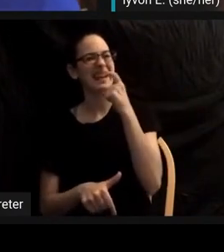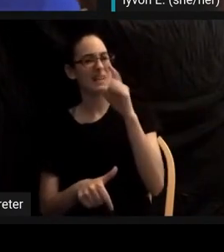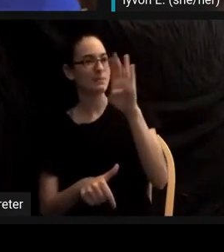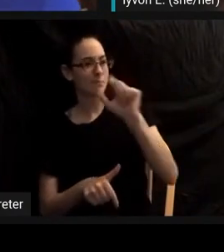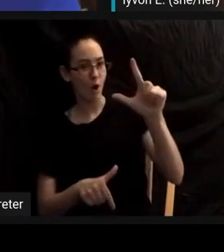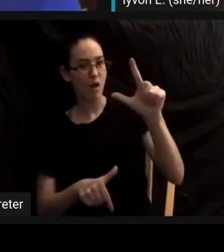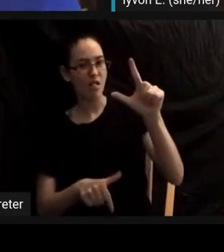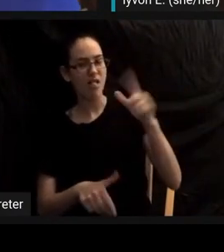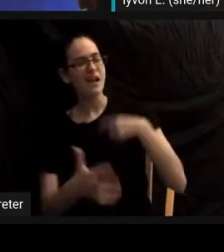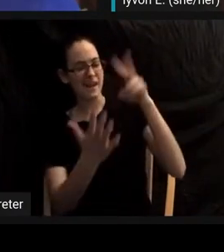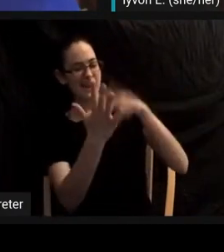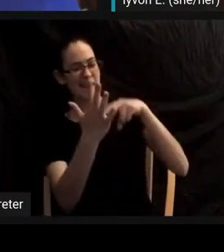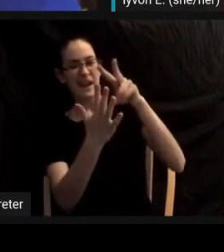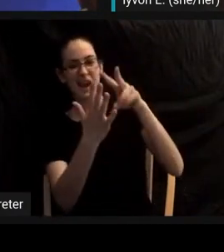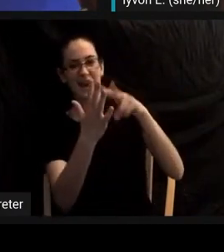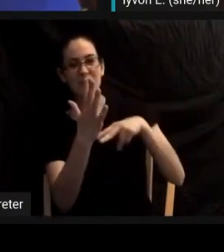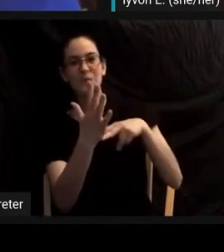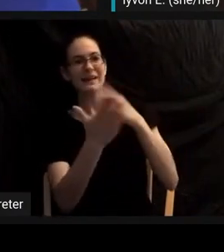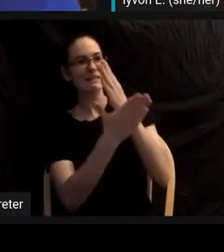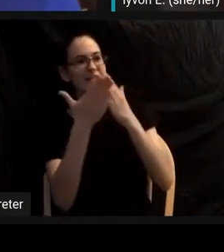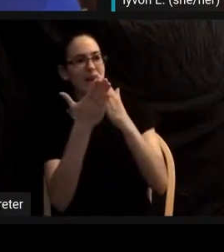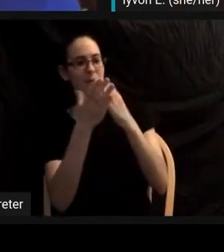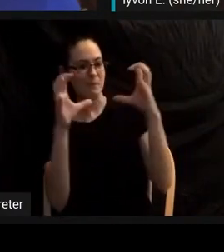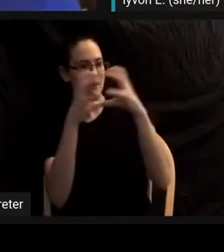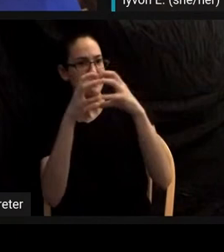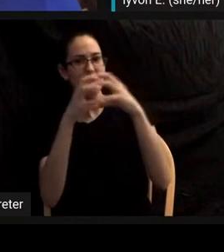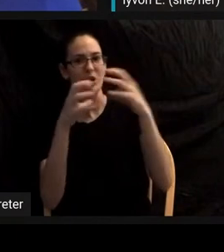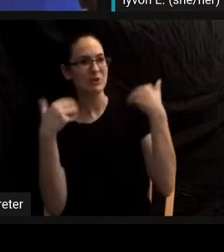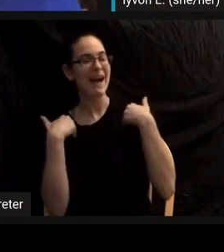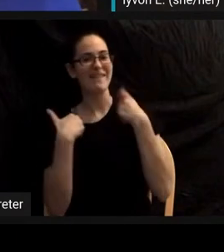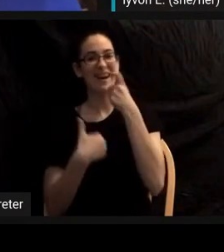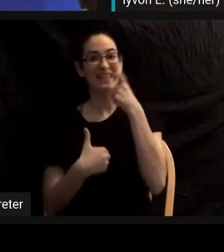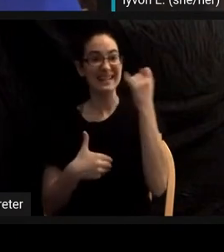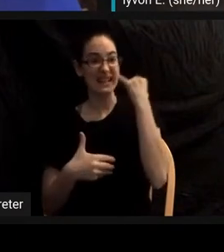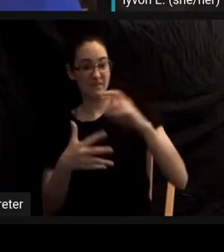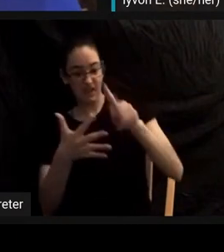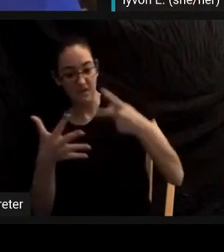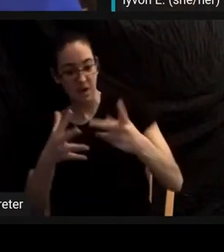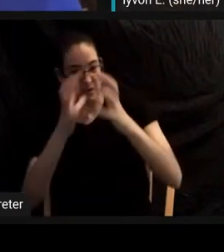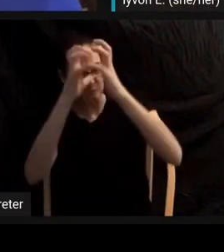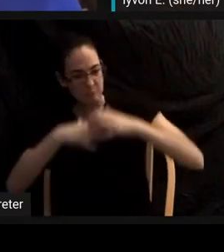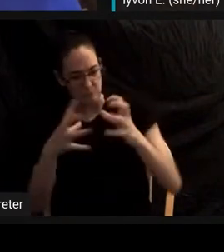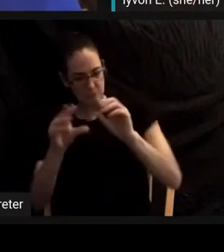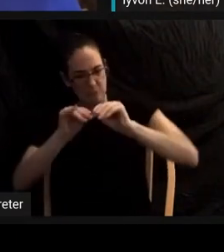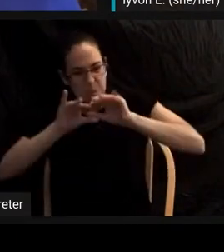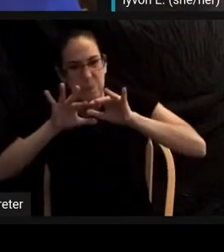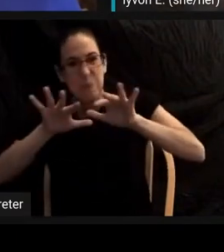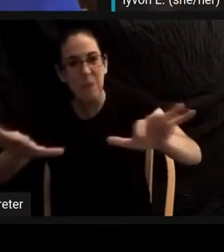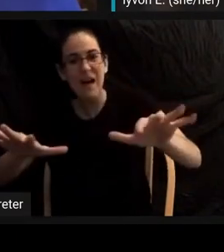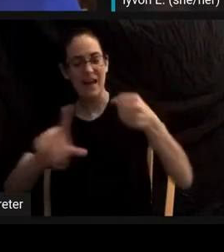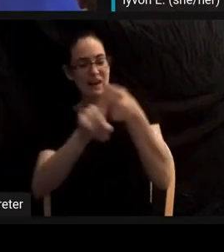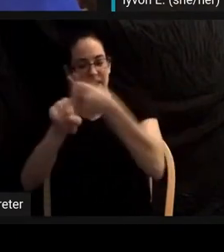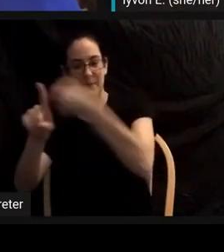And I read that where it's like some of the balls you have in your world are glass. And if they fall, they break and like there's ripple effects. And then there